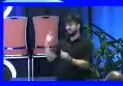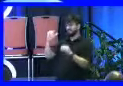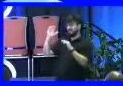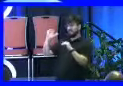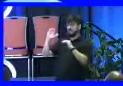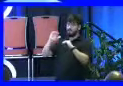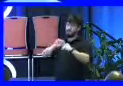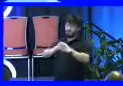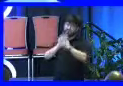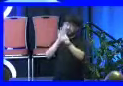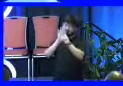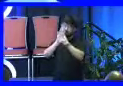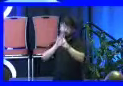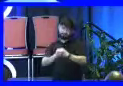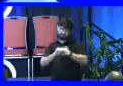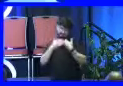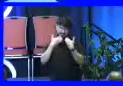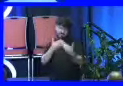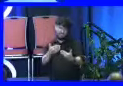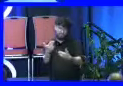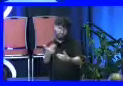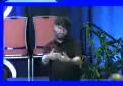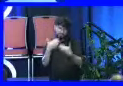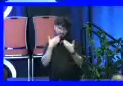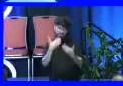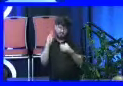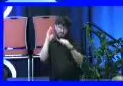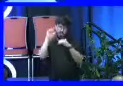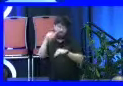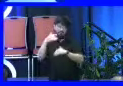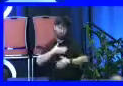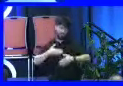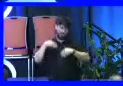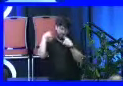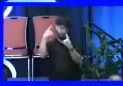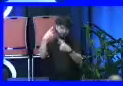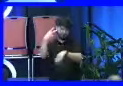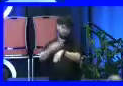virtual participants. Thanks for tuning in, and we hope you've enjoyed the past 2 days.